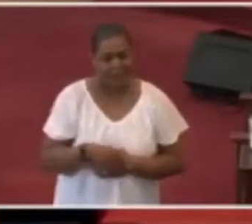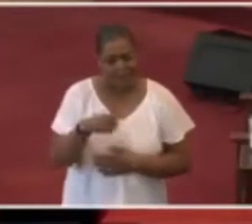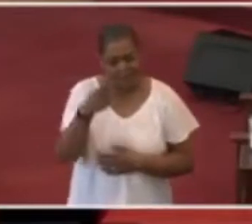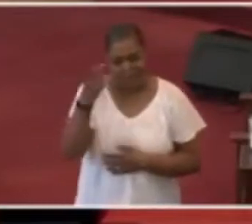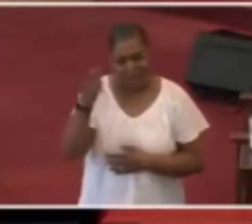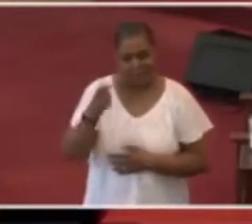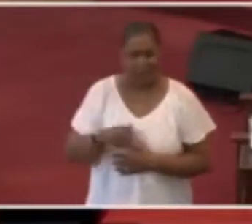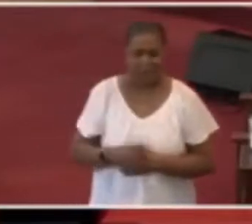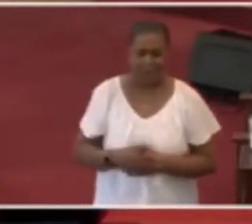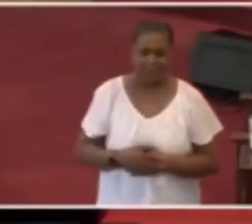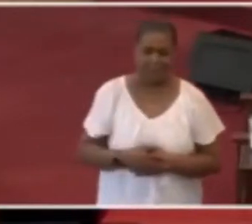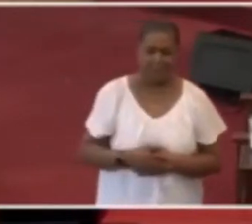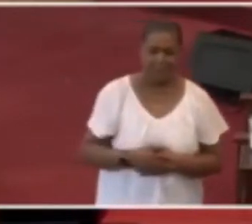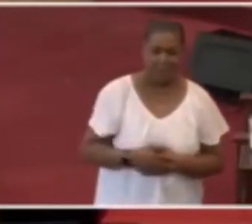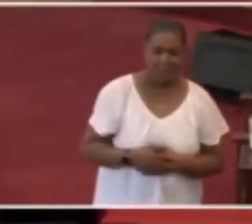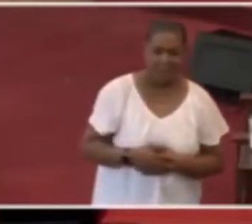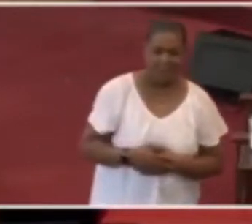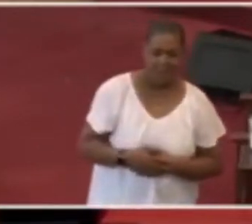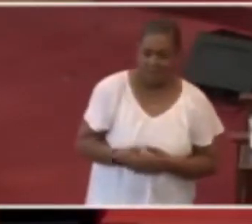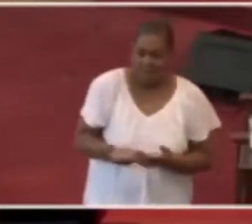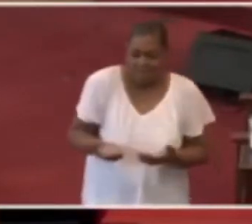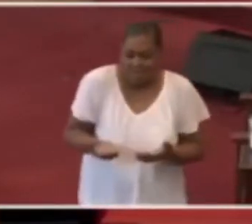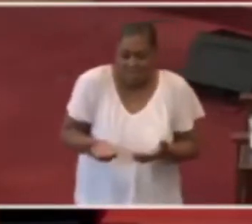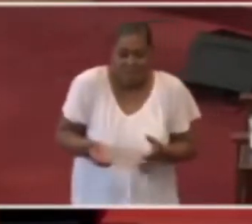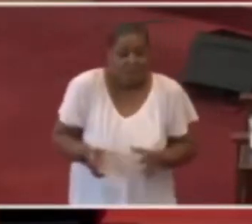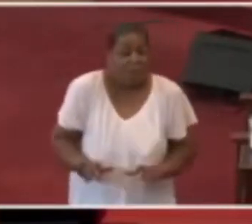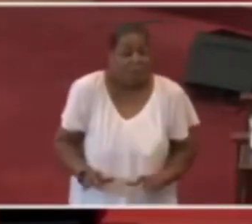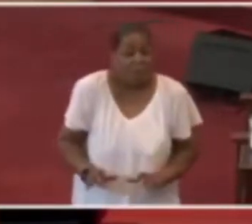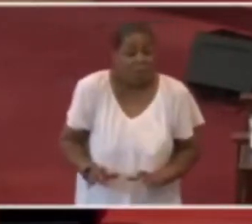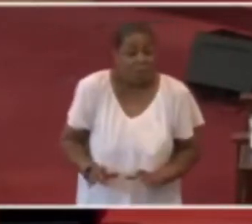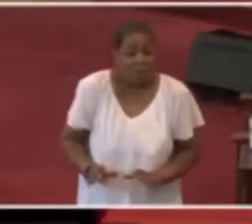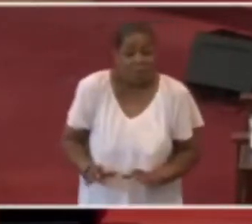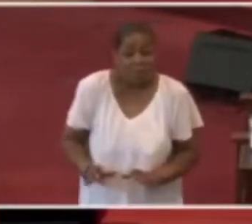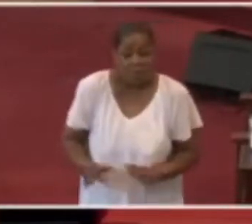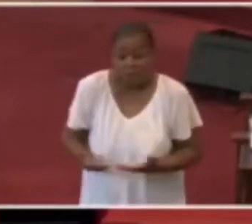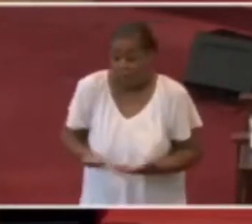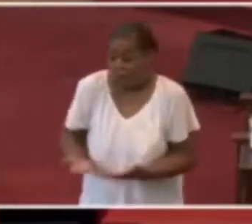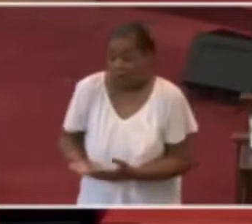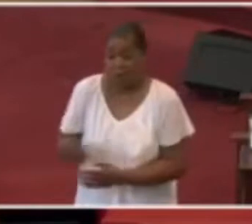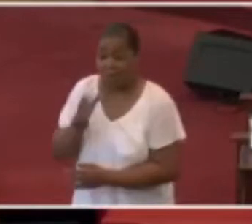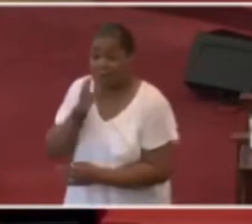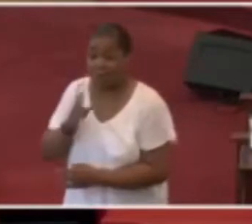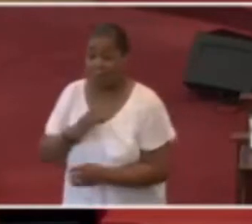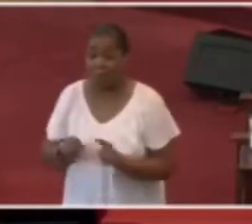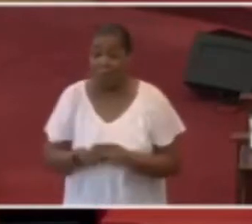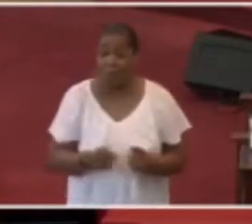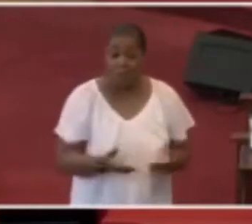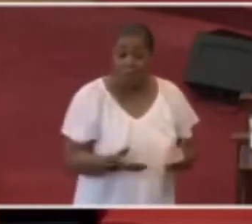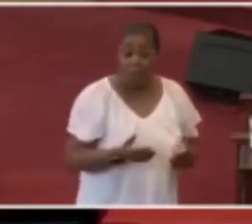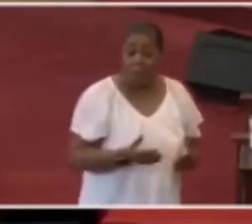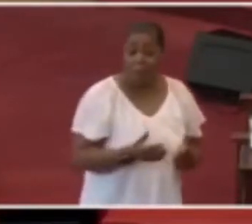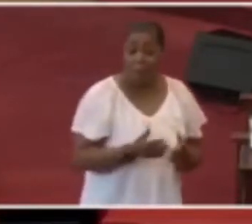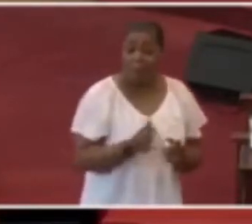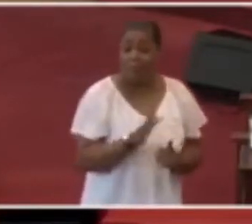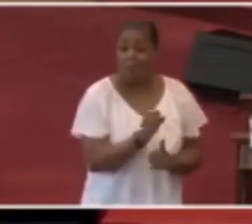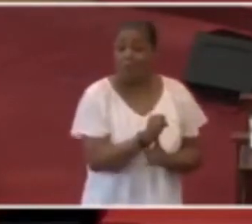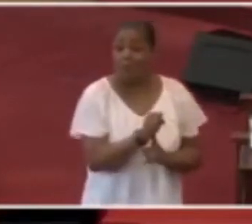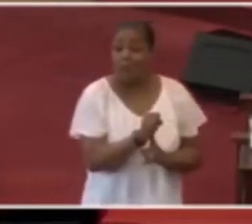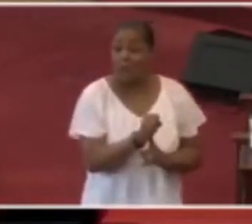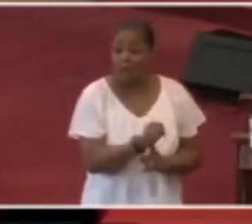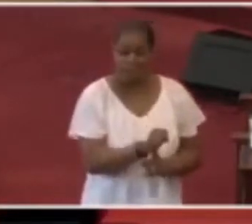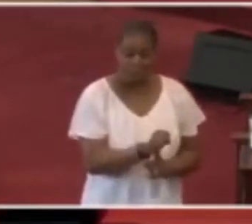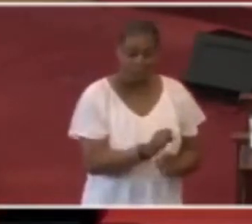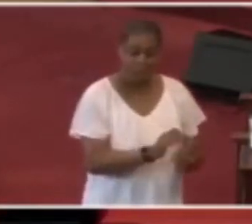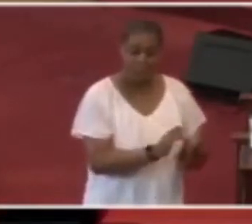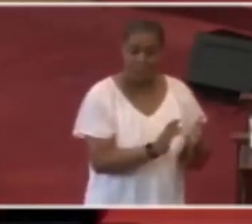an attempt really not to present her, but to trap Jesus. So they solicit his opinion on the matter.